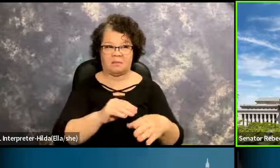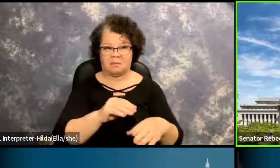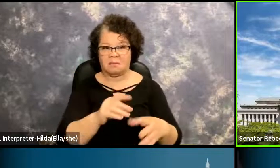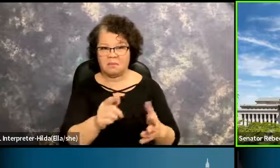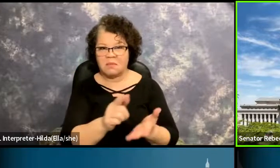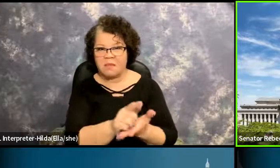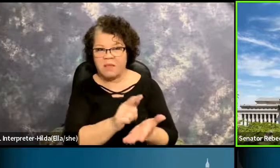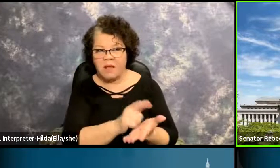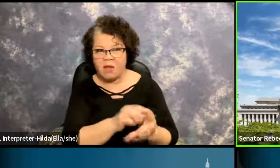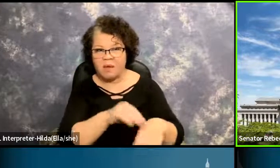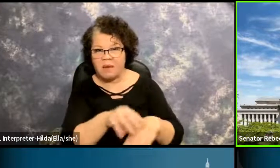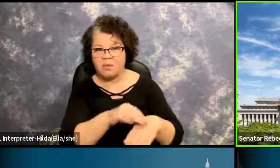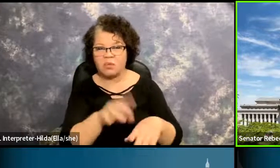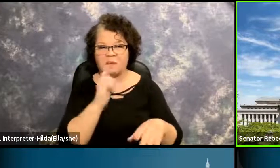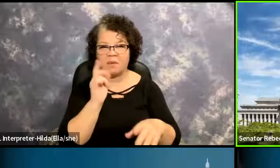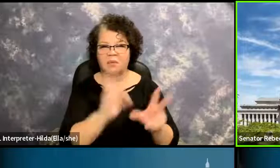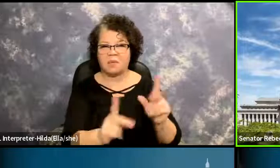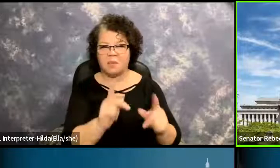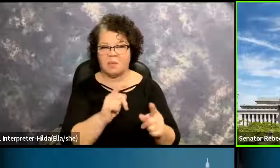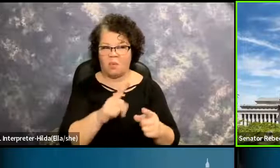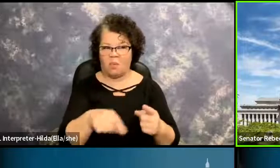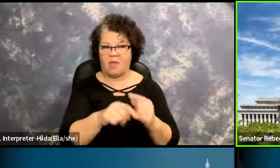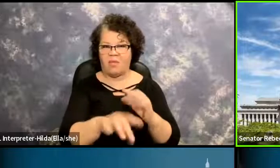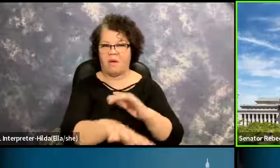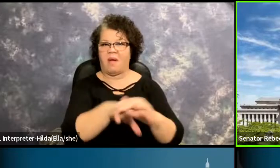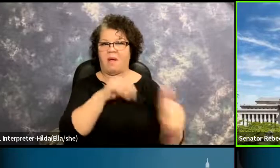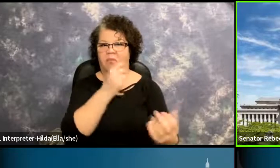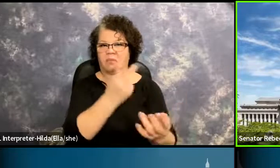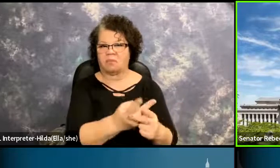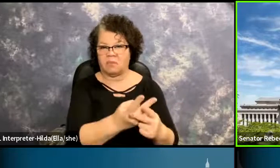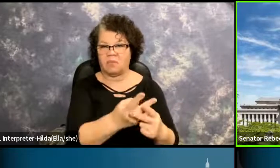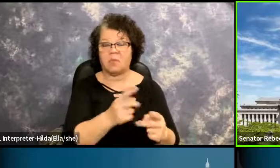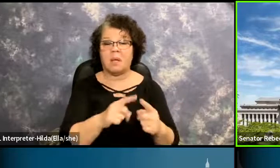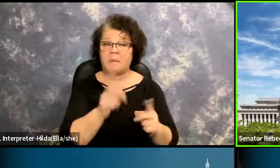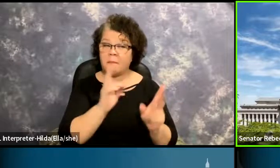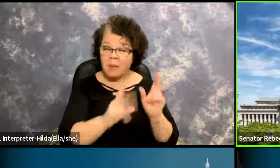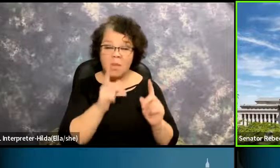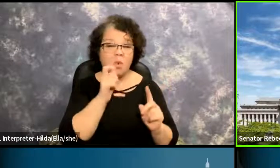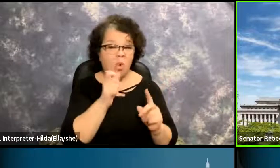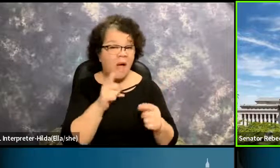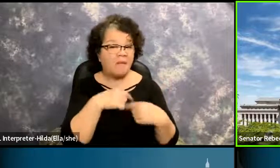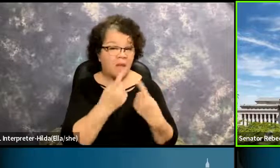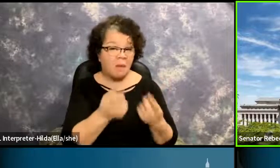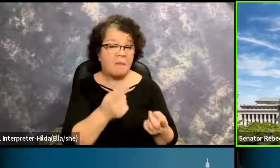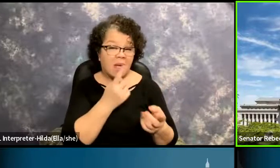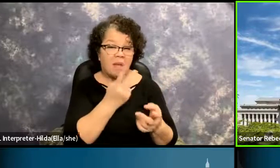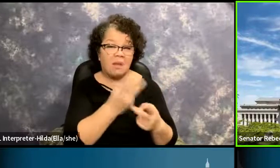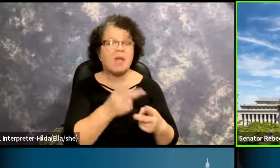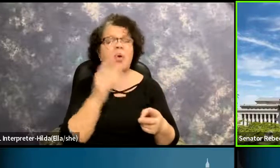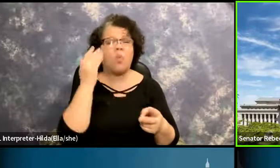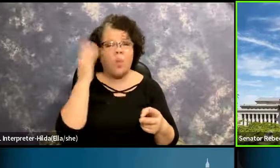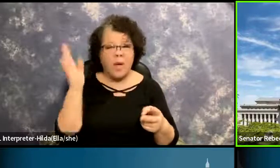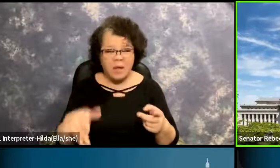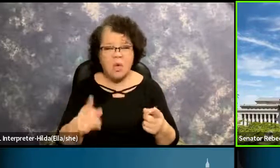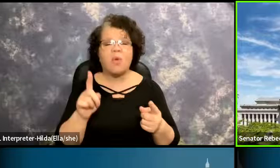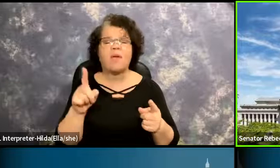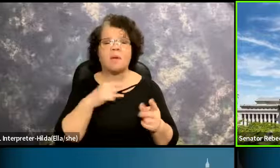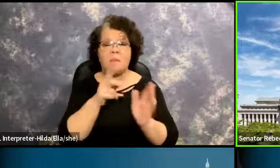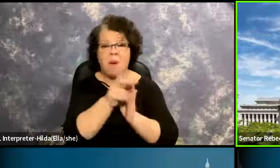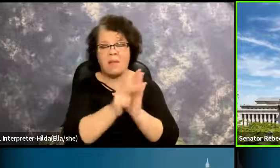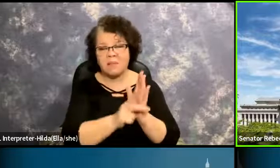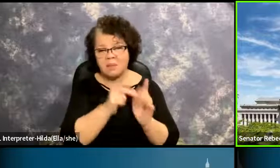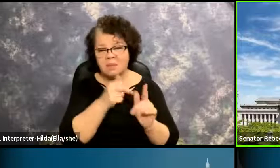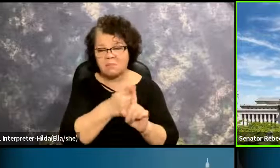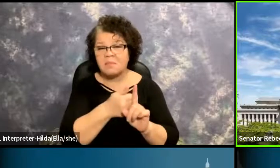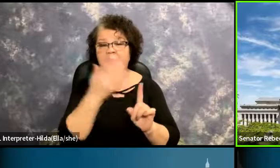make sure that, again, that people have been locked up. We know the policy is bad. We've reversed policies, and yet we